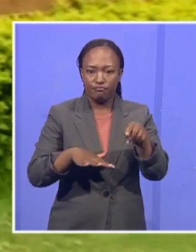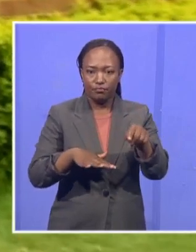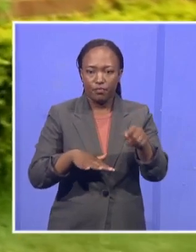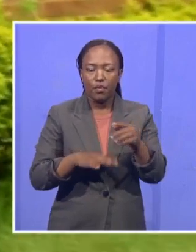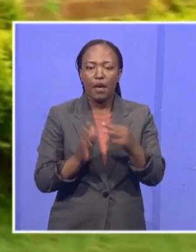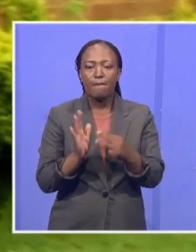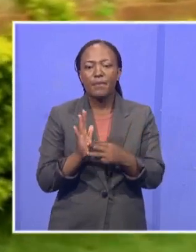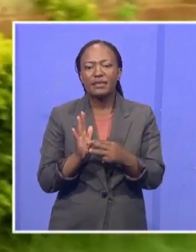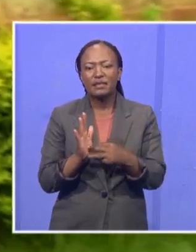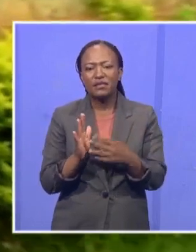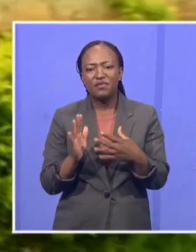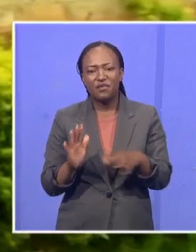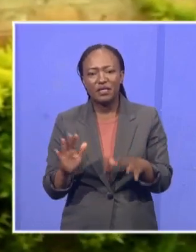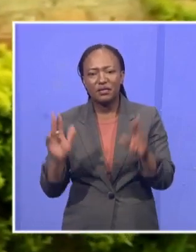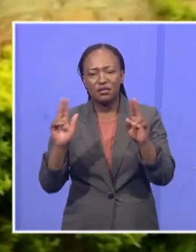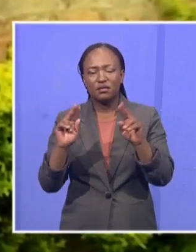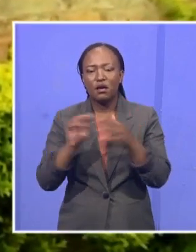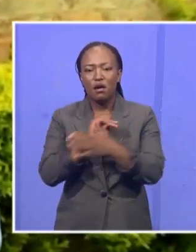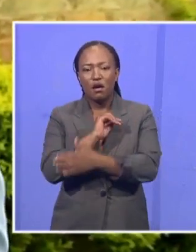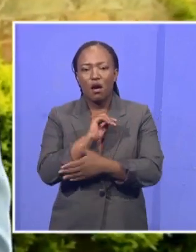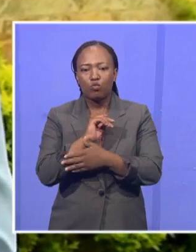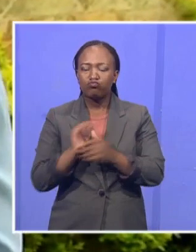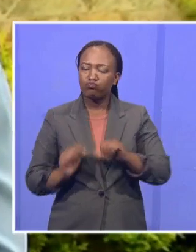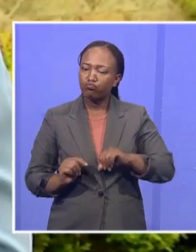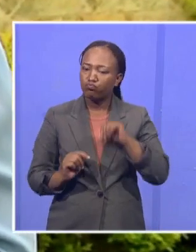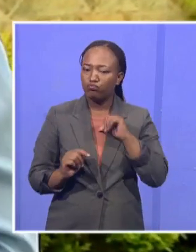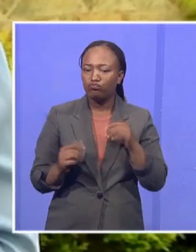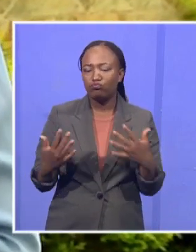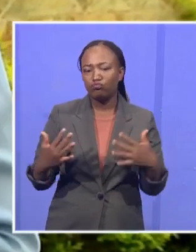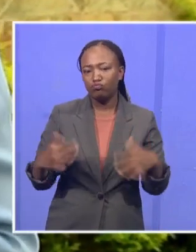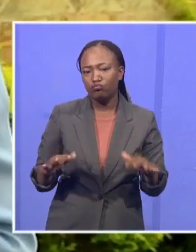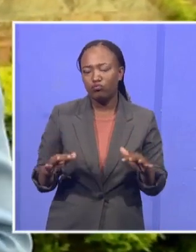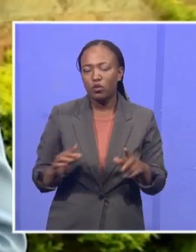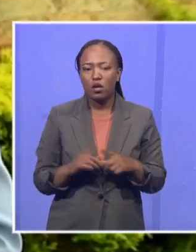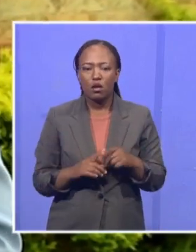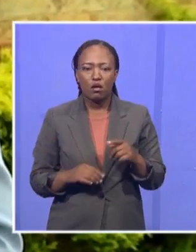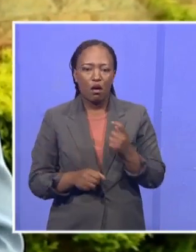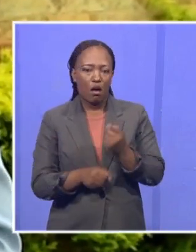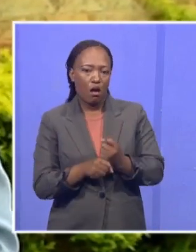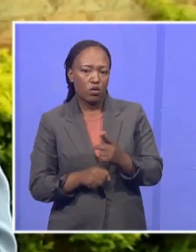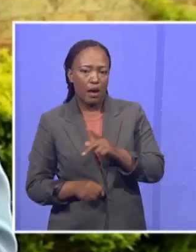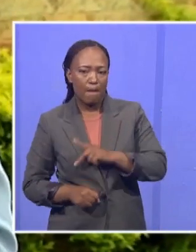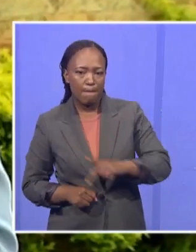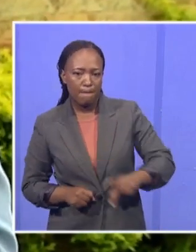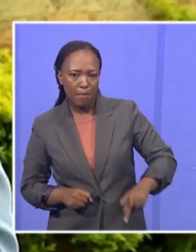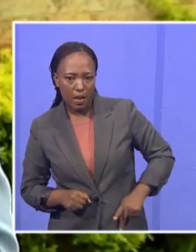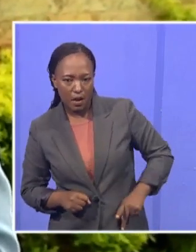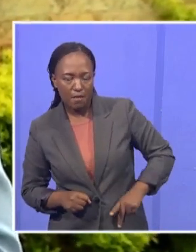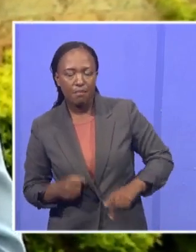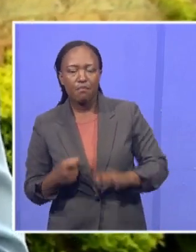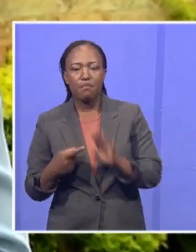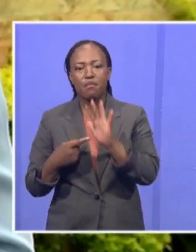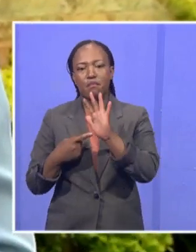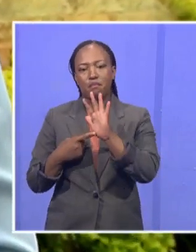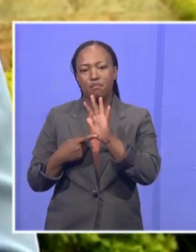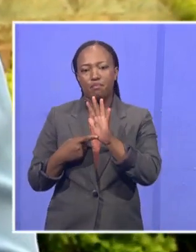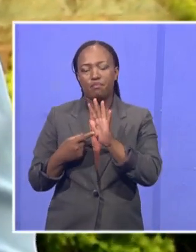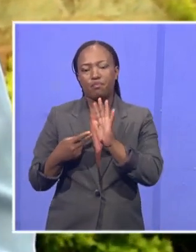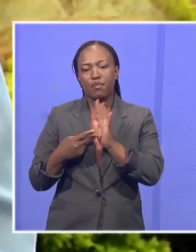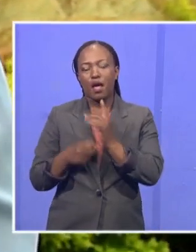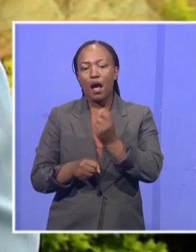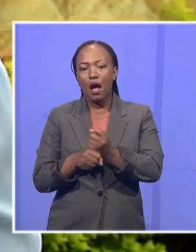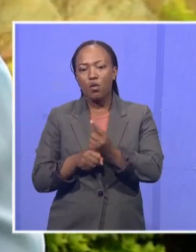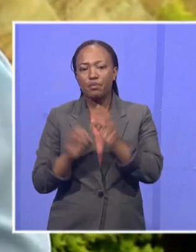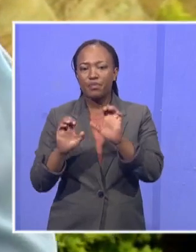nation proud. We have, as you have mentioned, the Gauteng Premier, the Gauteng Education MEC, and